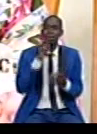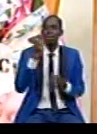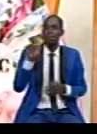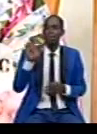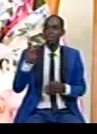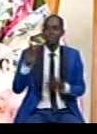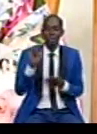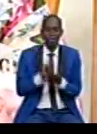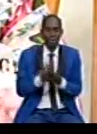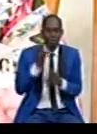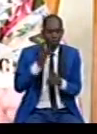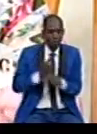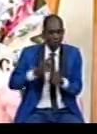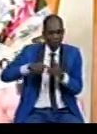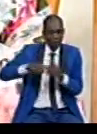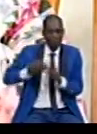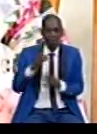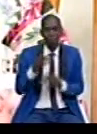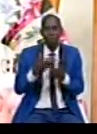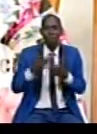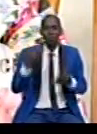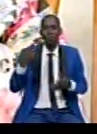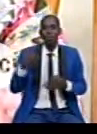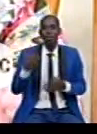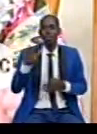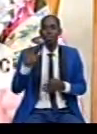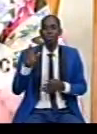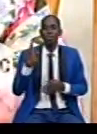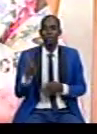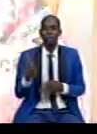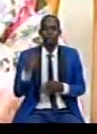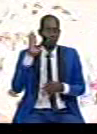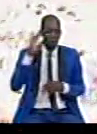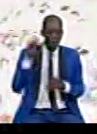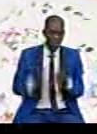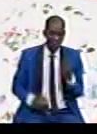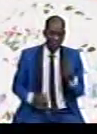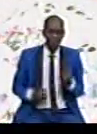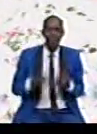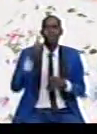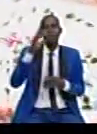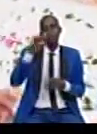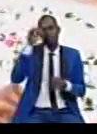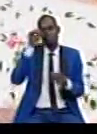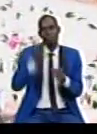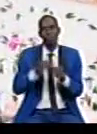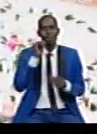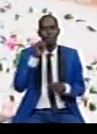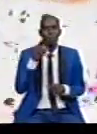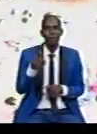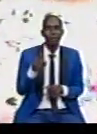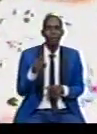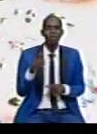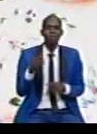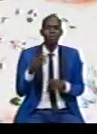started. Before the GCK, they will end it. God remember me. Along the lines, she fell